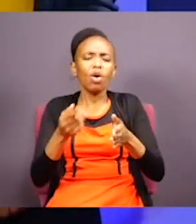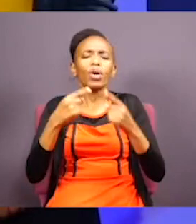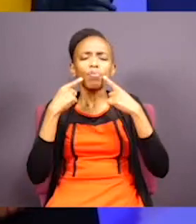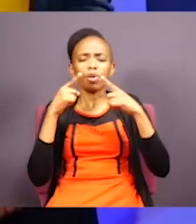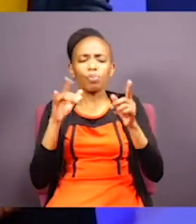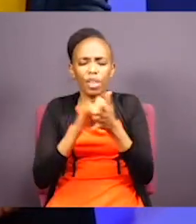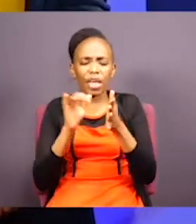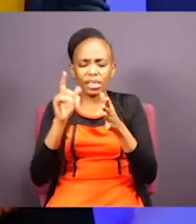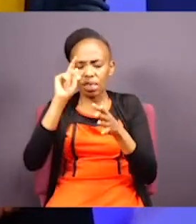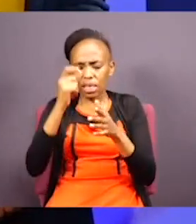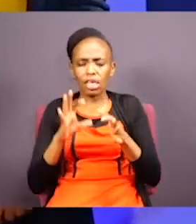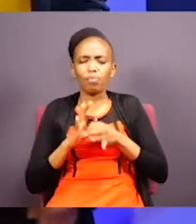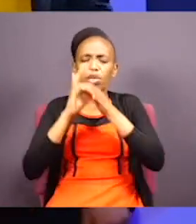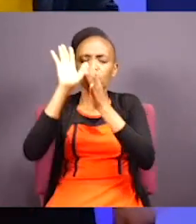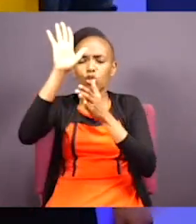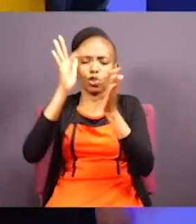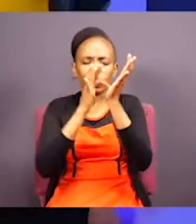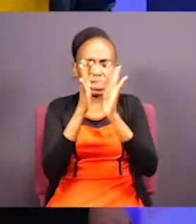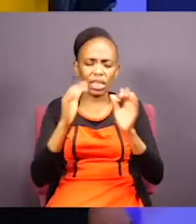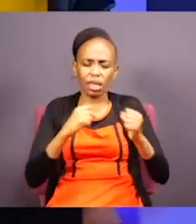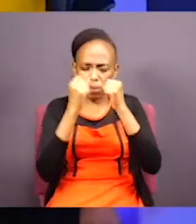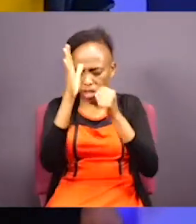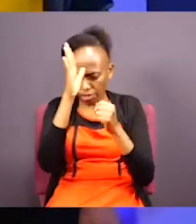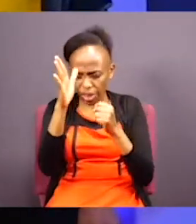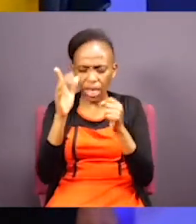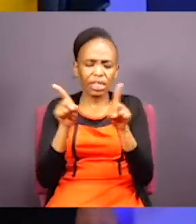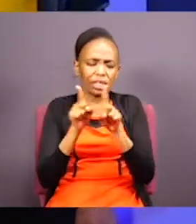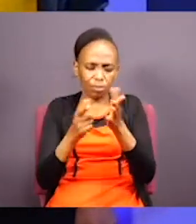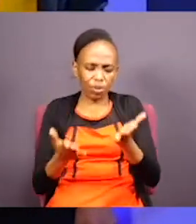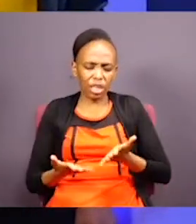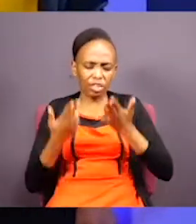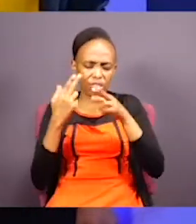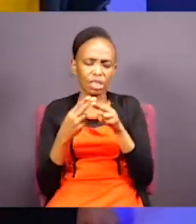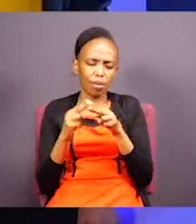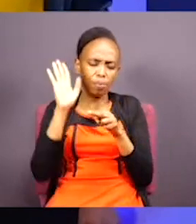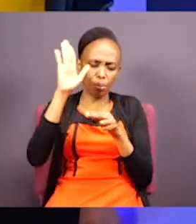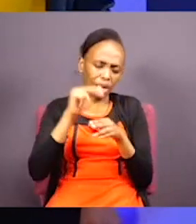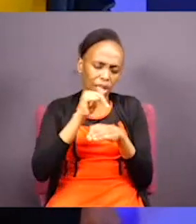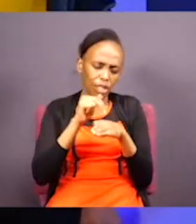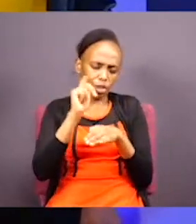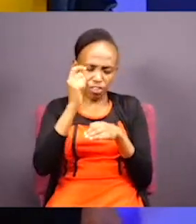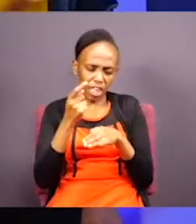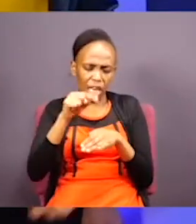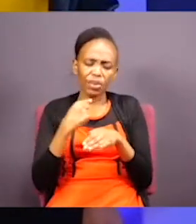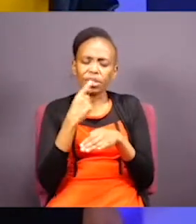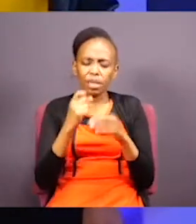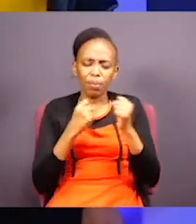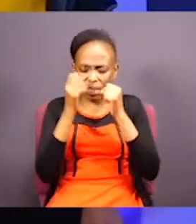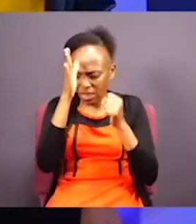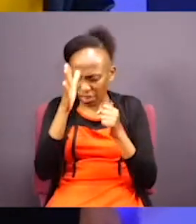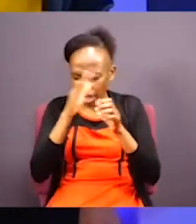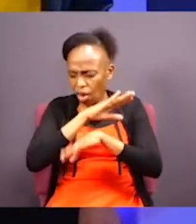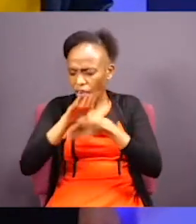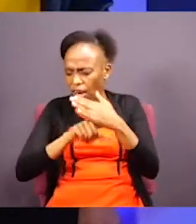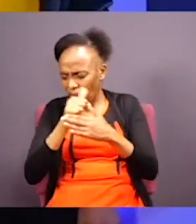Kenya belongs to you, Jesus. And mighty Father, we uplift your name in this nation of Kenya. And we say, mighty Father, every other